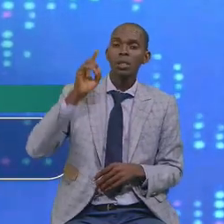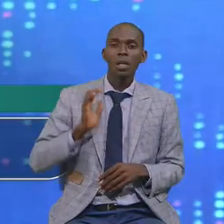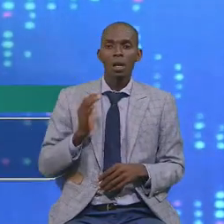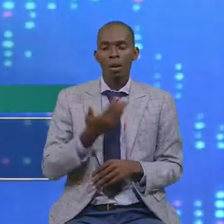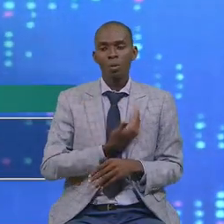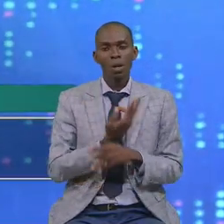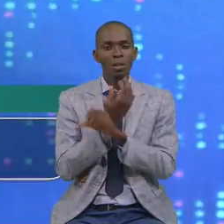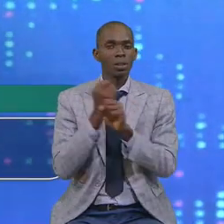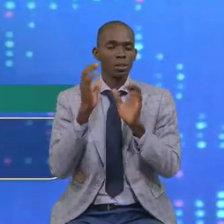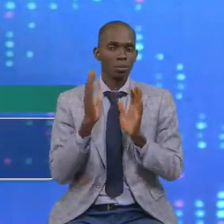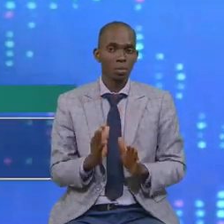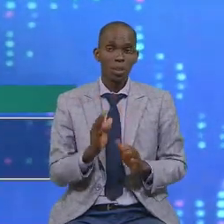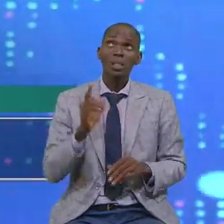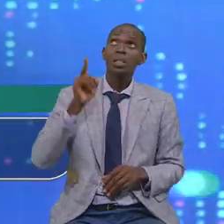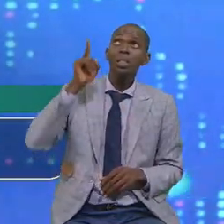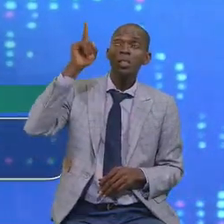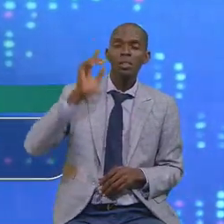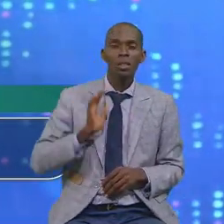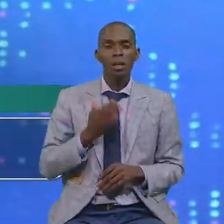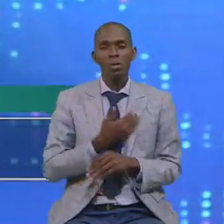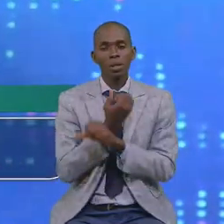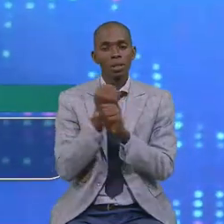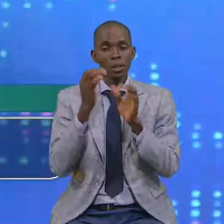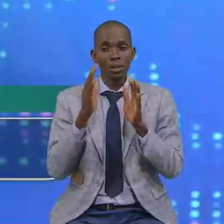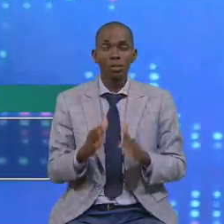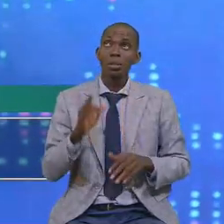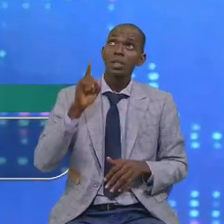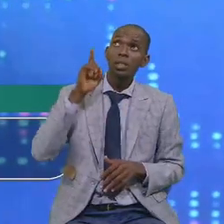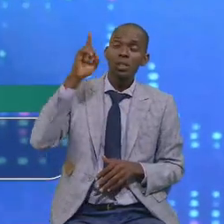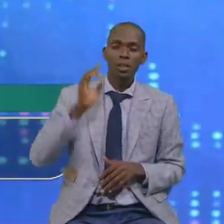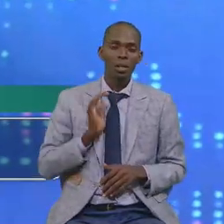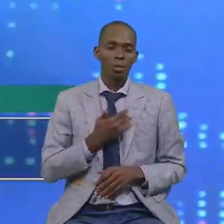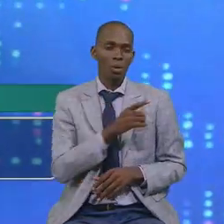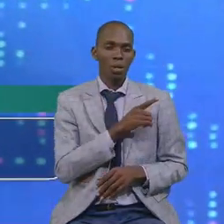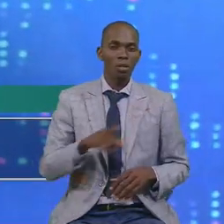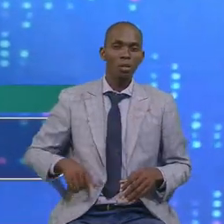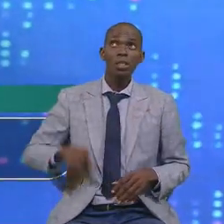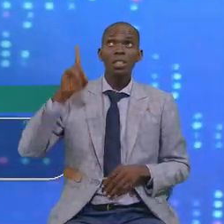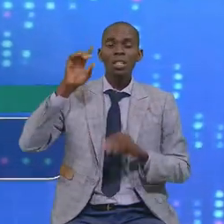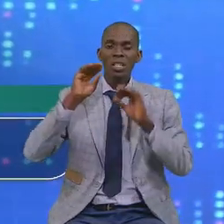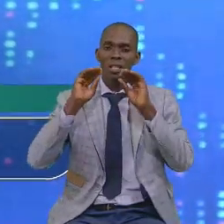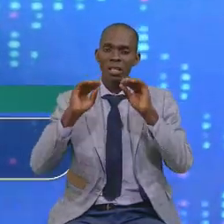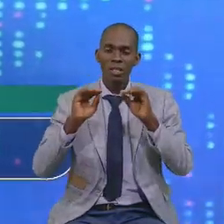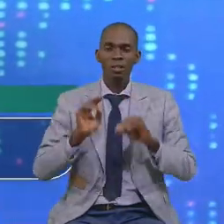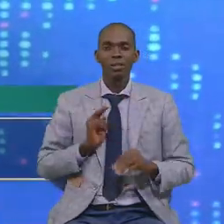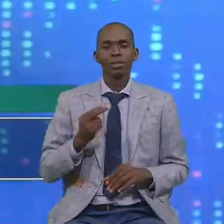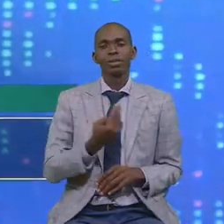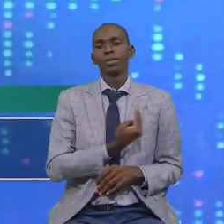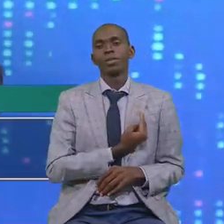redeemer, he, our savior, he, our Lord, he teaches us.